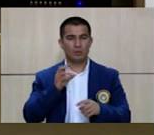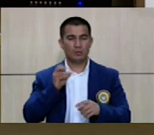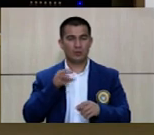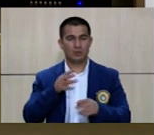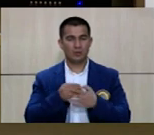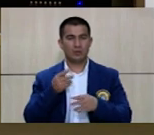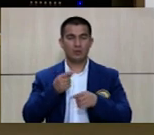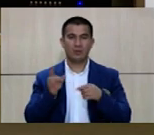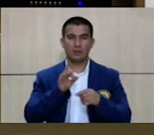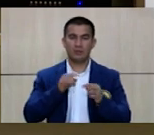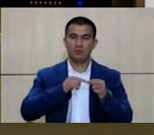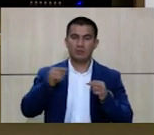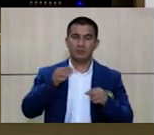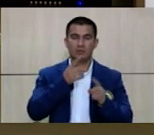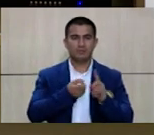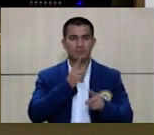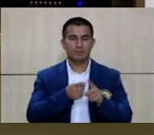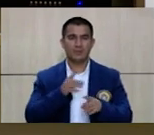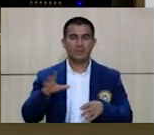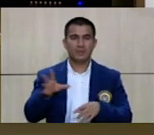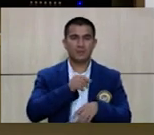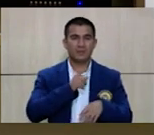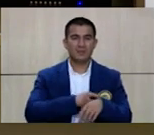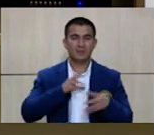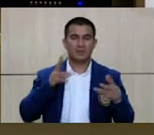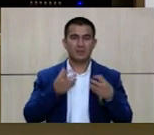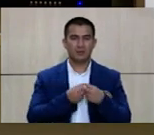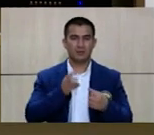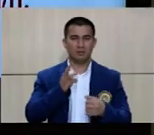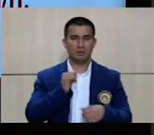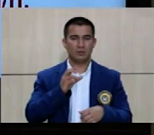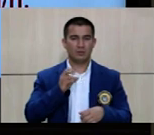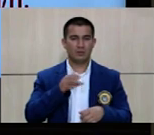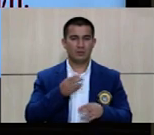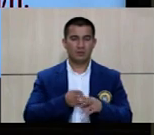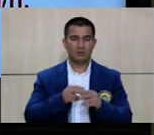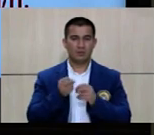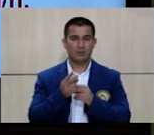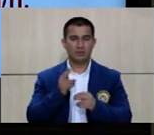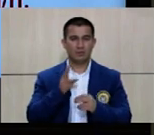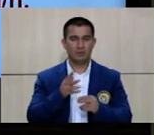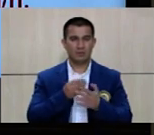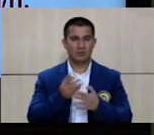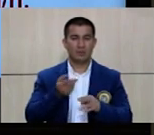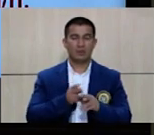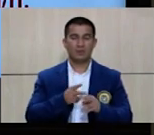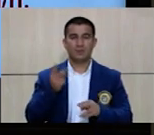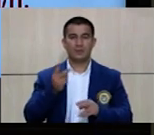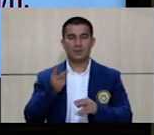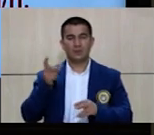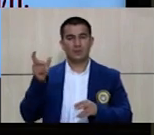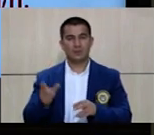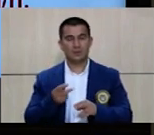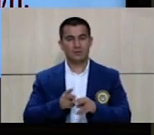o'lchanadi. Masofa ham musbat sonlarda o'lchanadi. Demak, javob 12 km soat ikkinchi velosipedchining